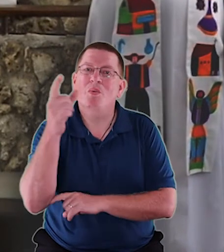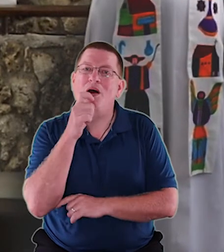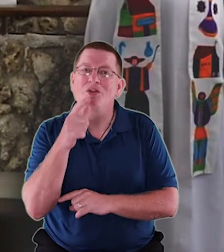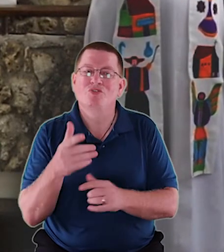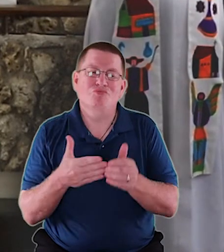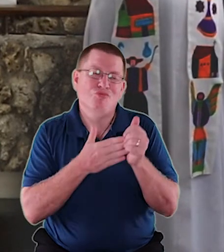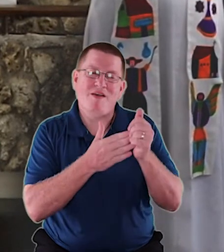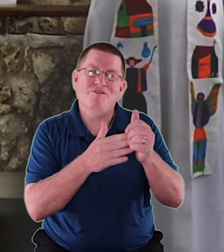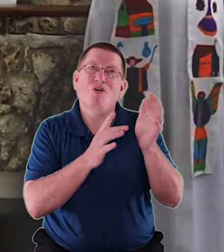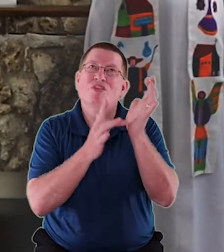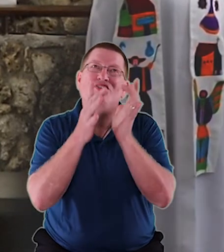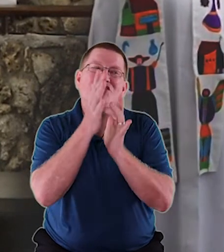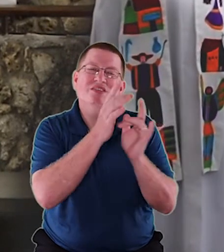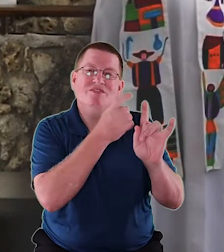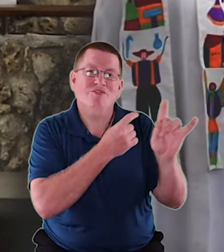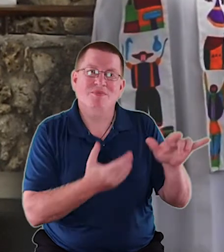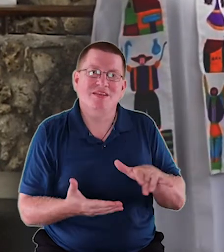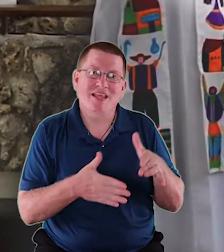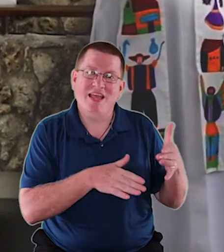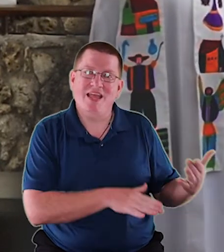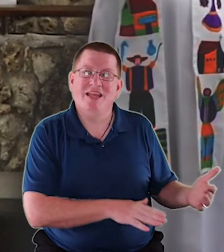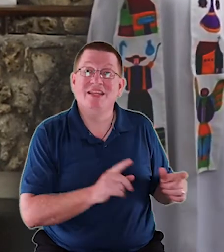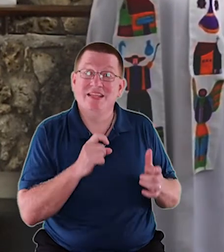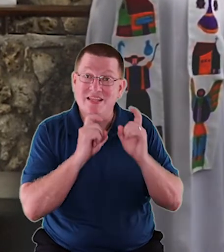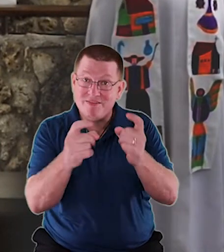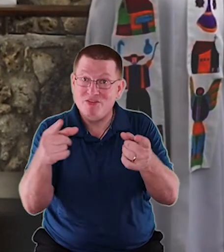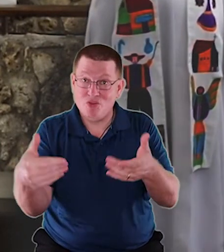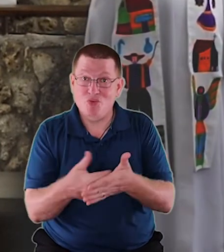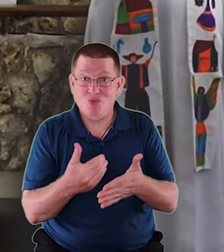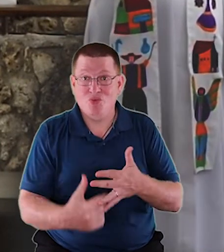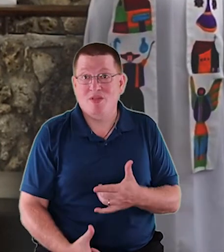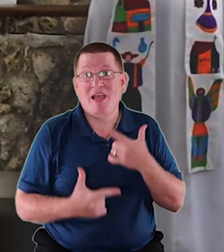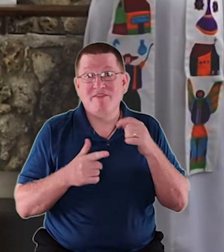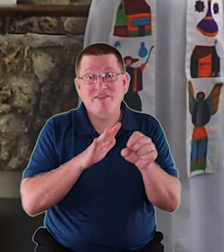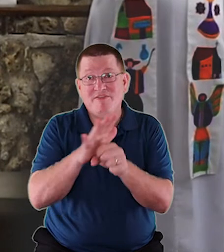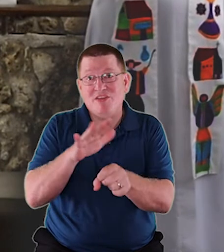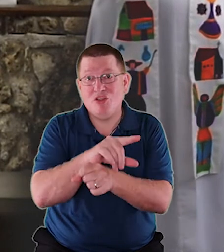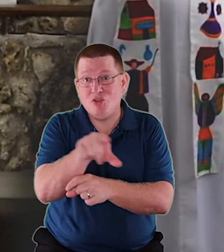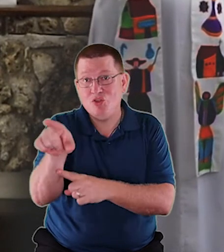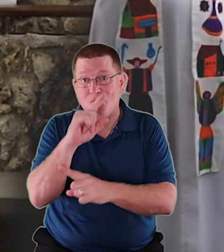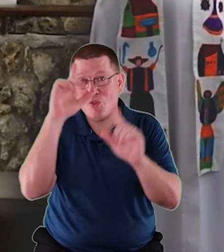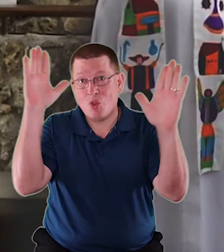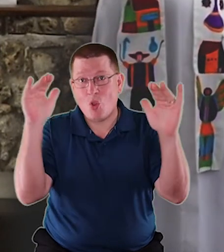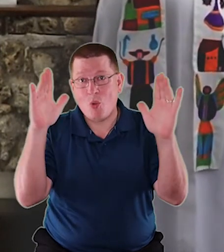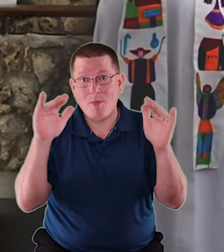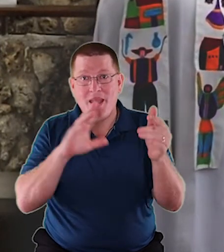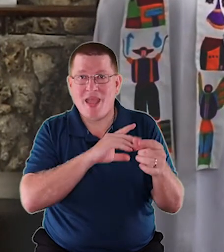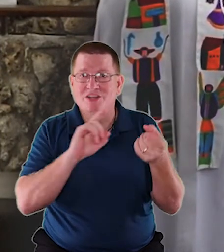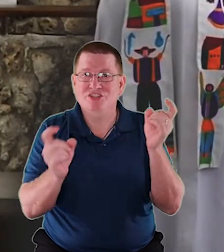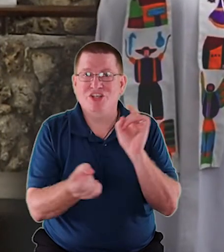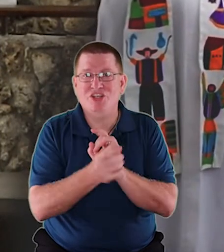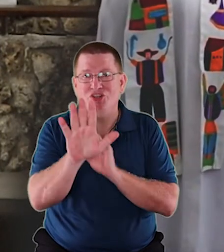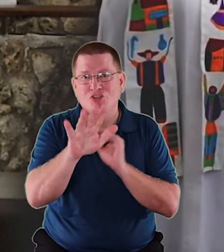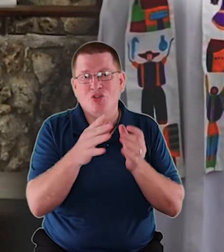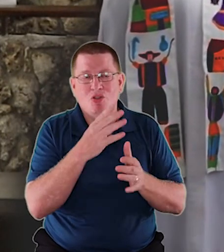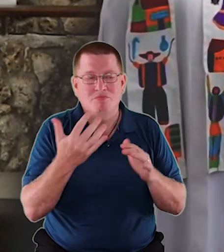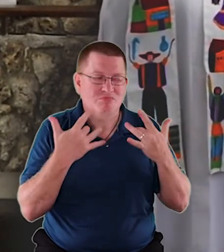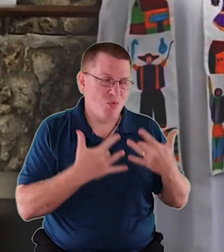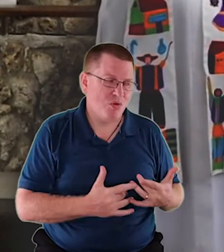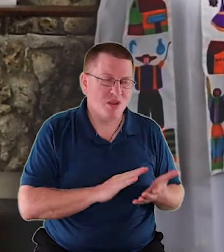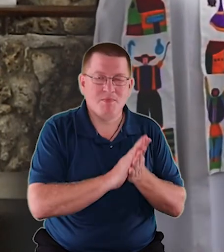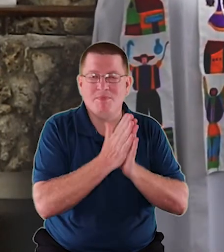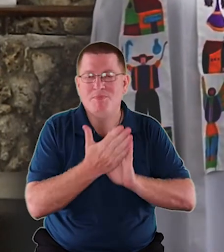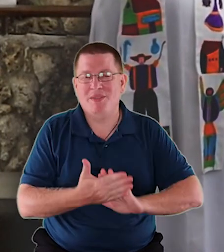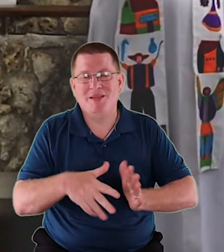May the one who brought forth Jesus from the dead raise you to new life, fill you with hope, and turn your mourning